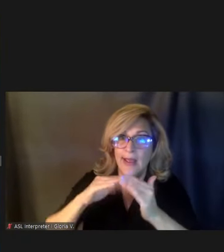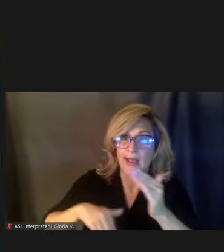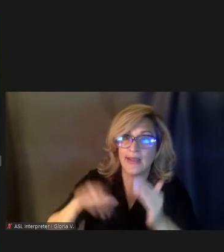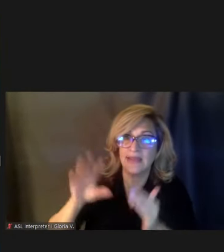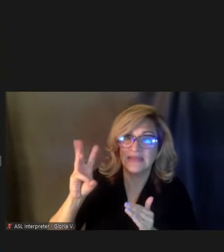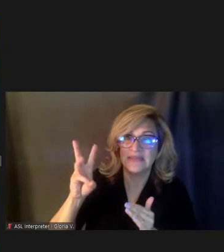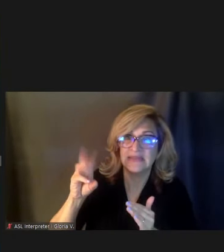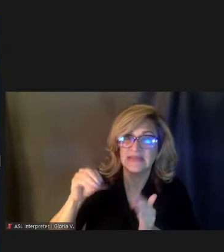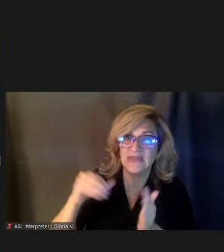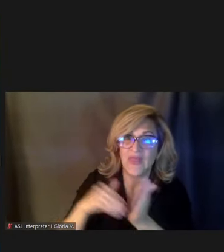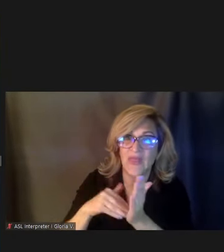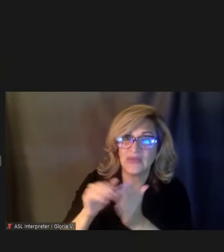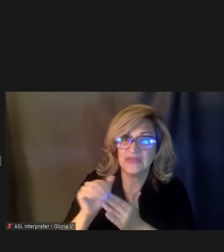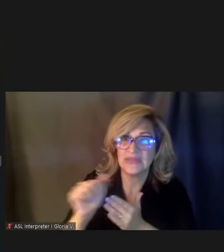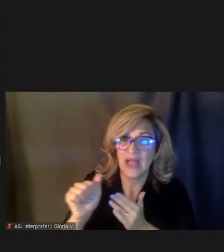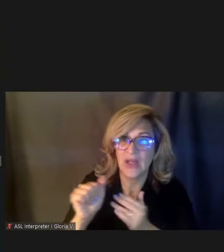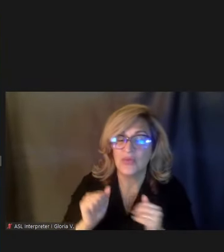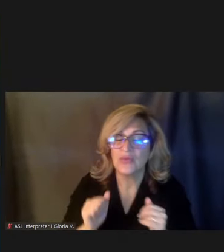$60,000.